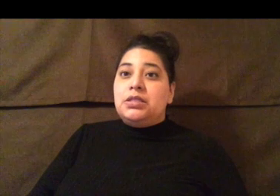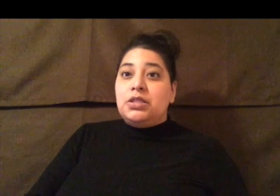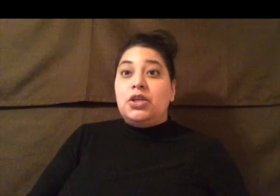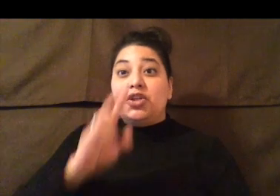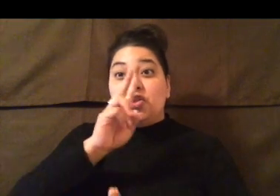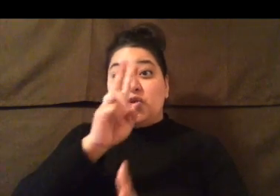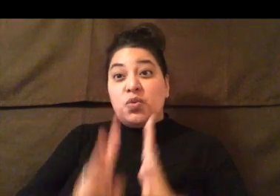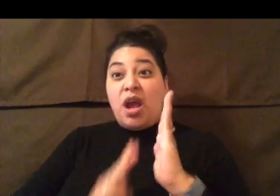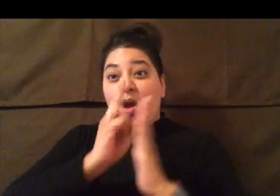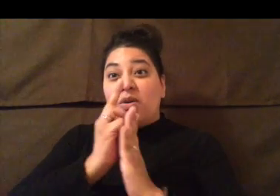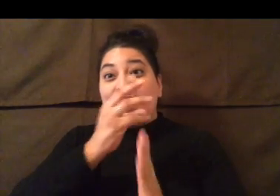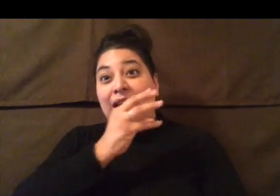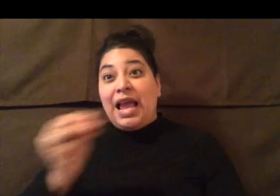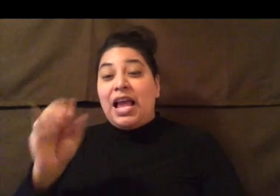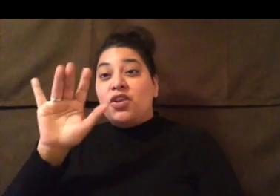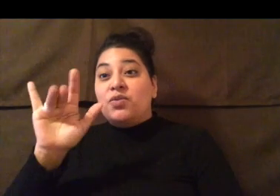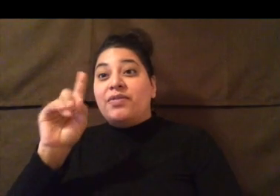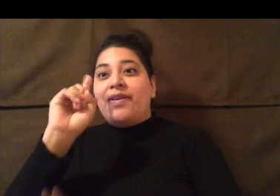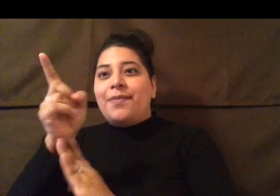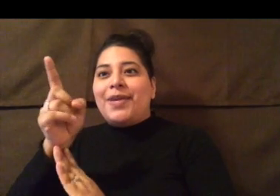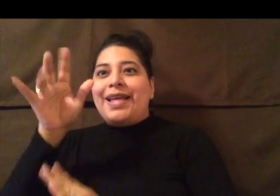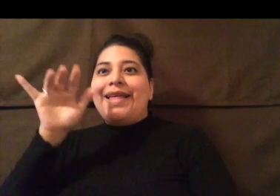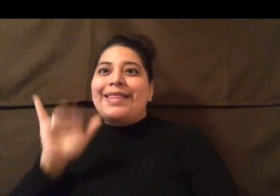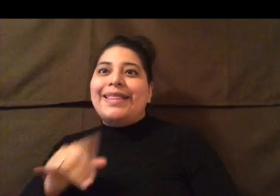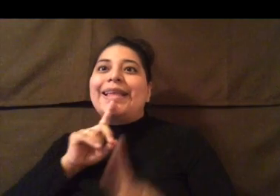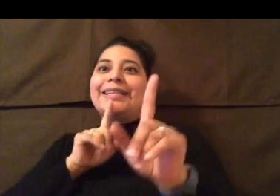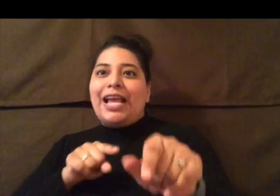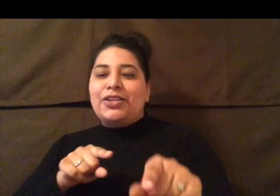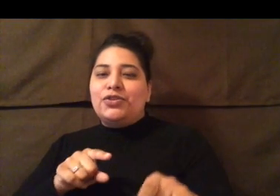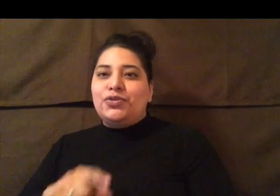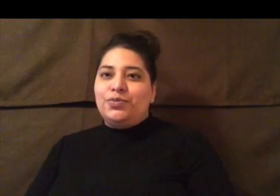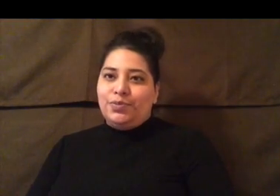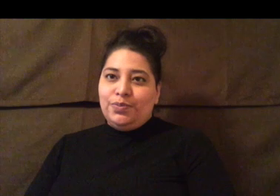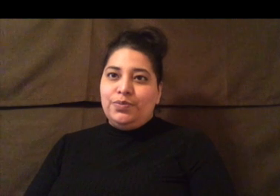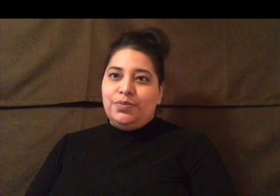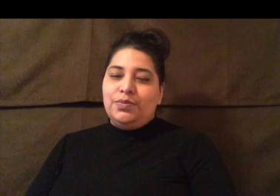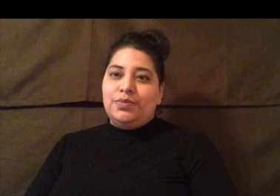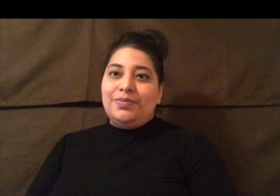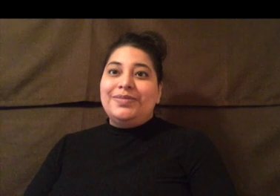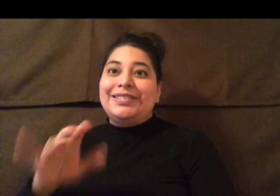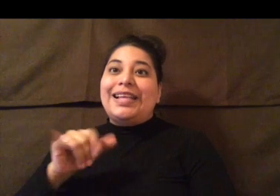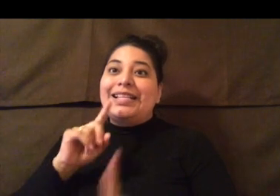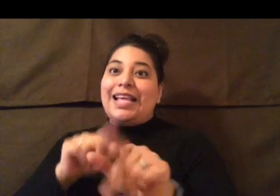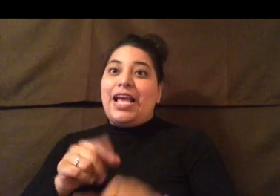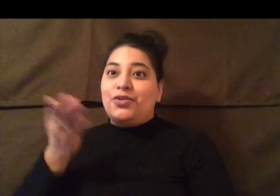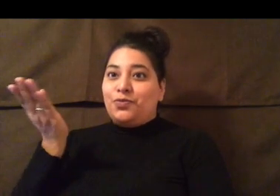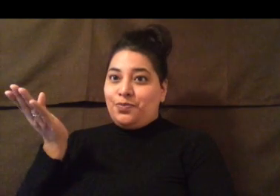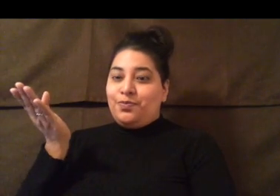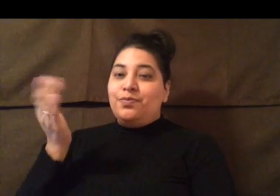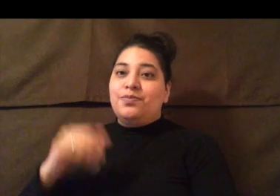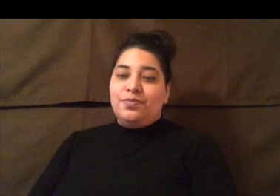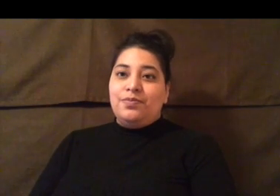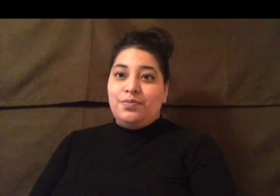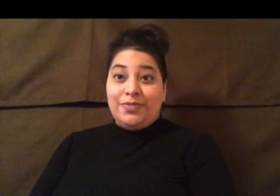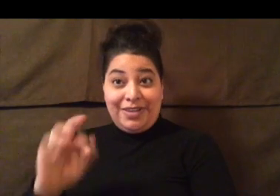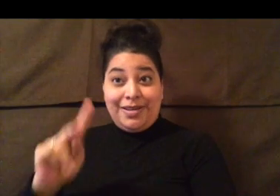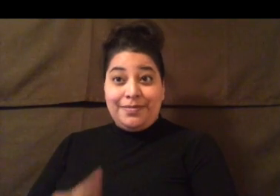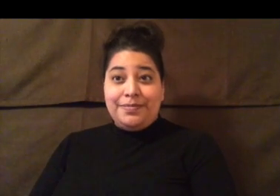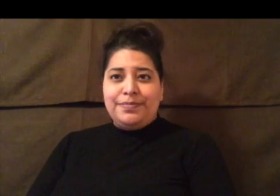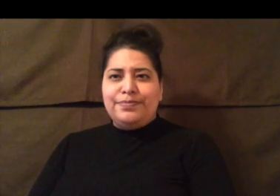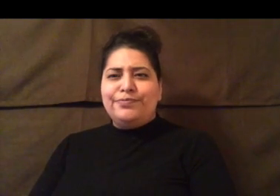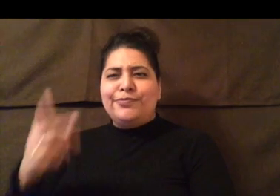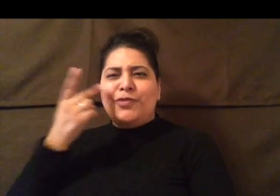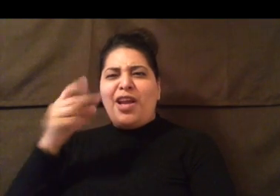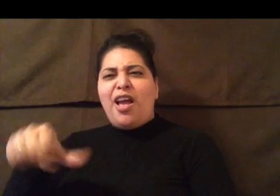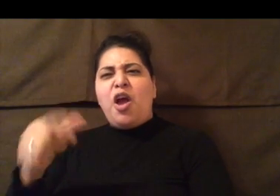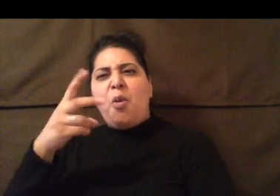And 25 minutes. That's your answer. Oops, didn't mean to cross it out. That's your answer right there.